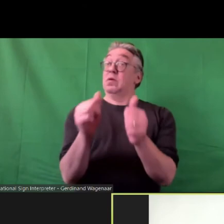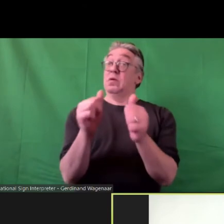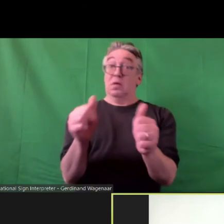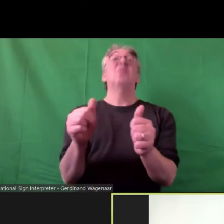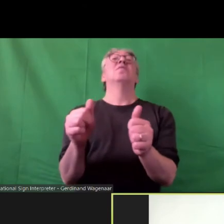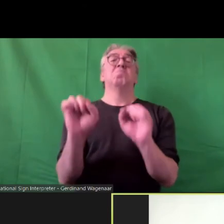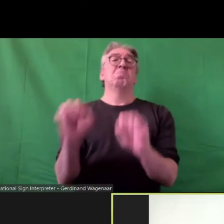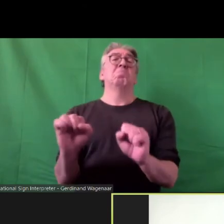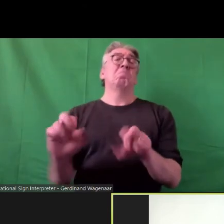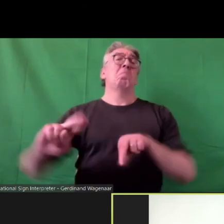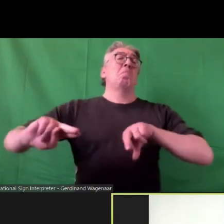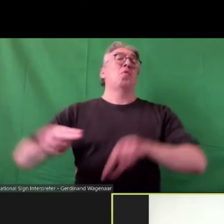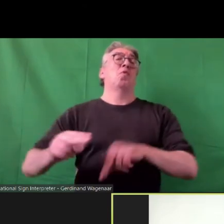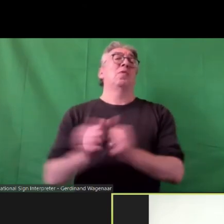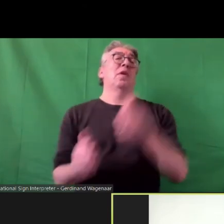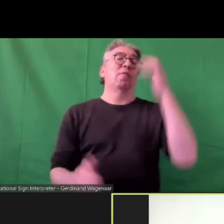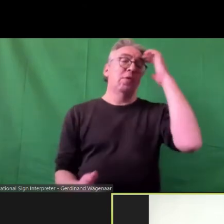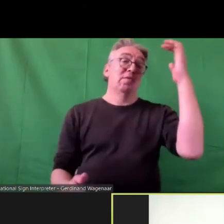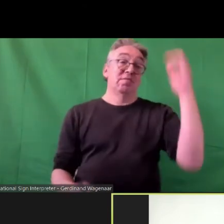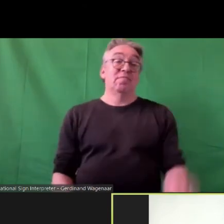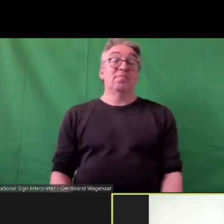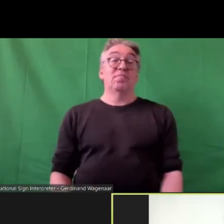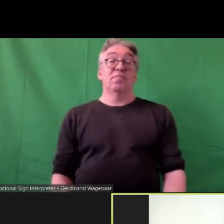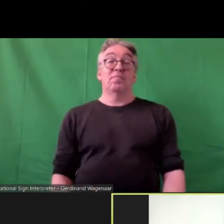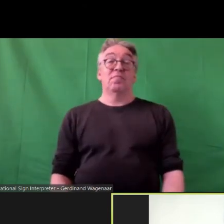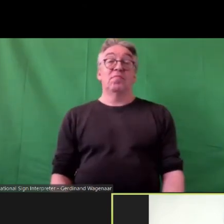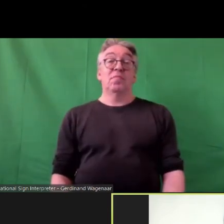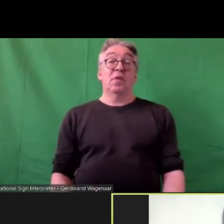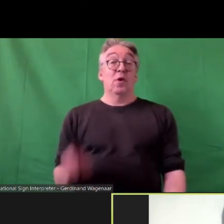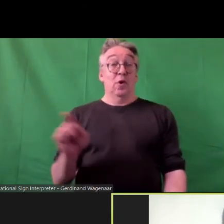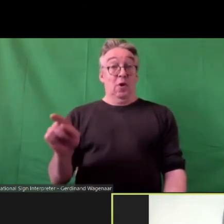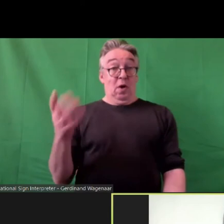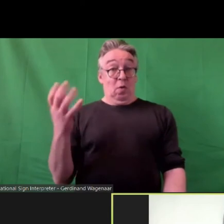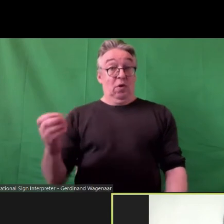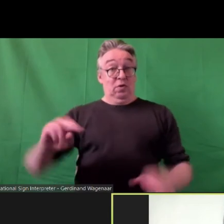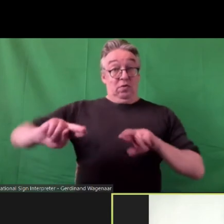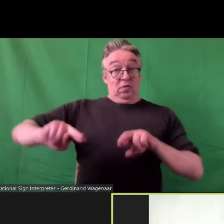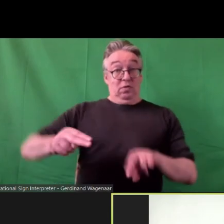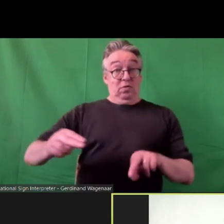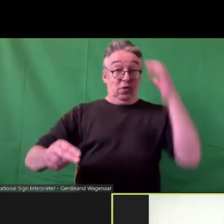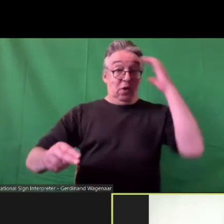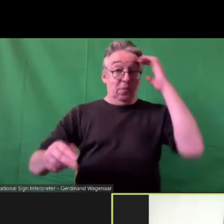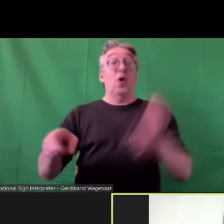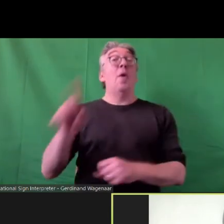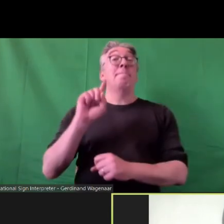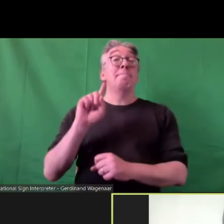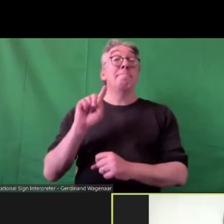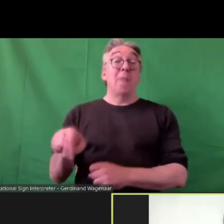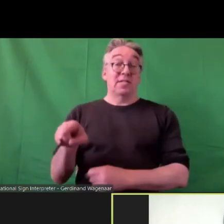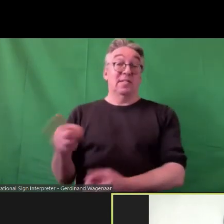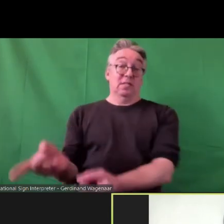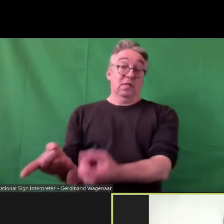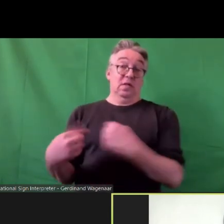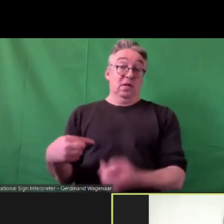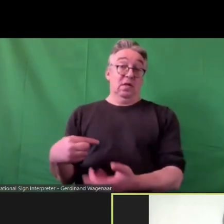ministries and departments. And they have to report to us as an institution